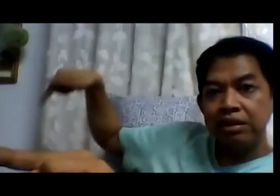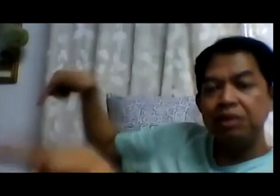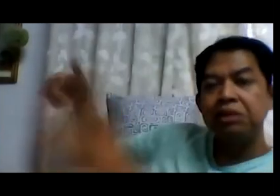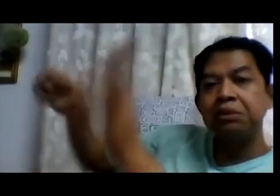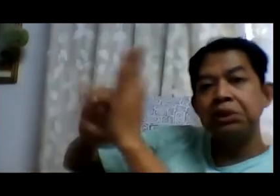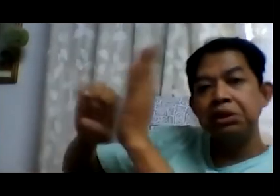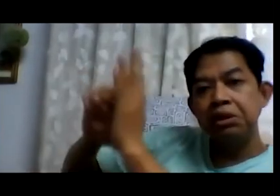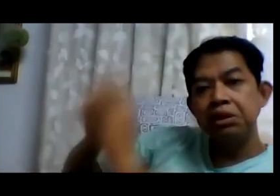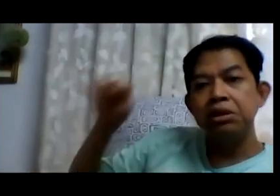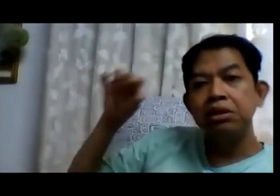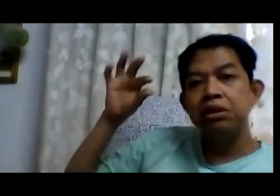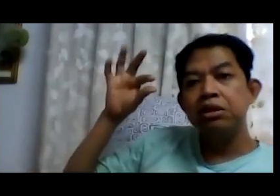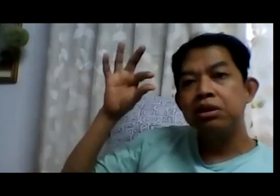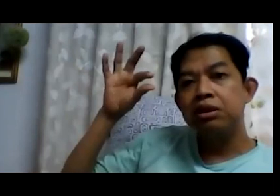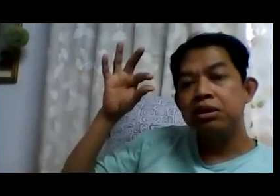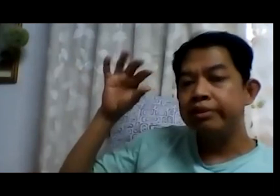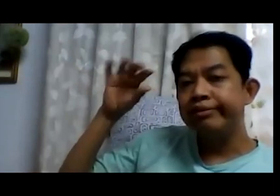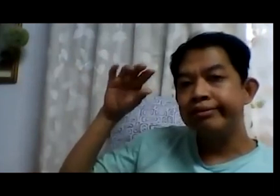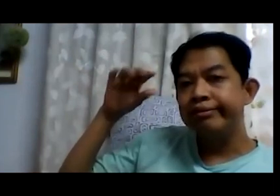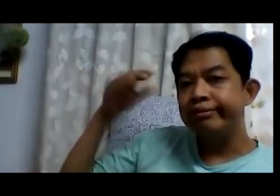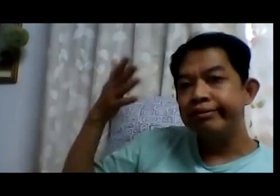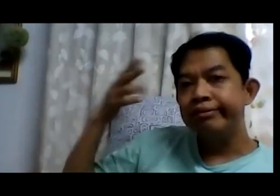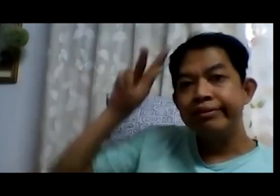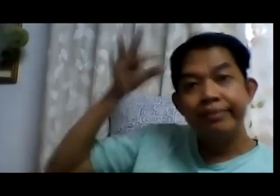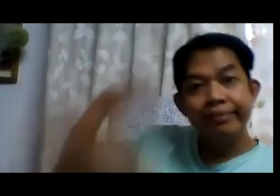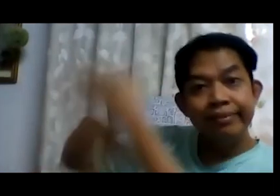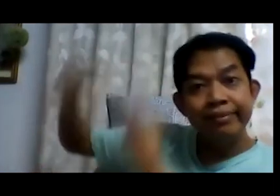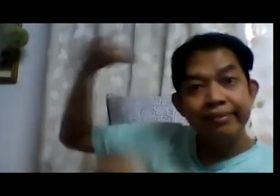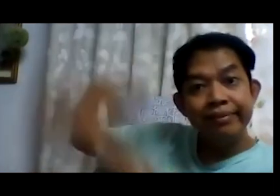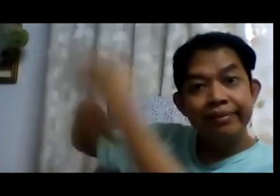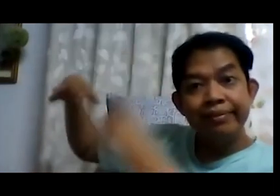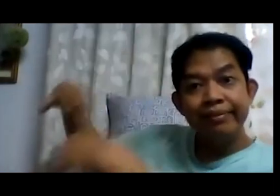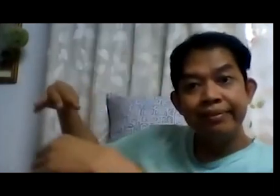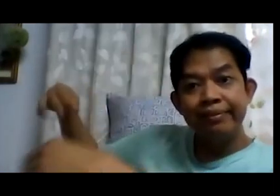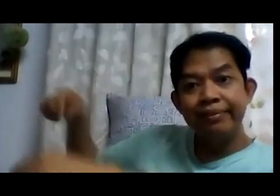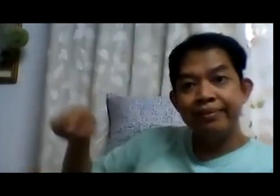it's not me involved, they address them.